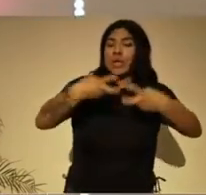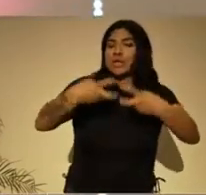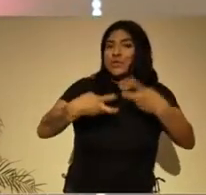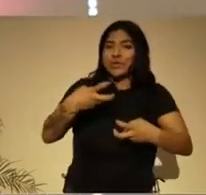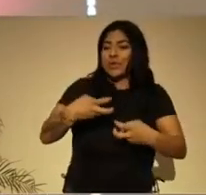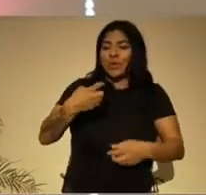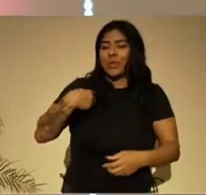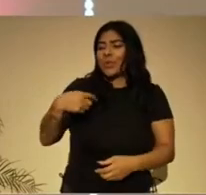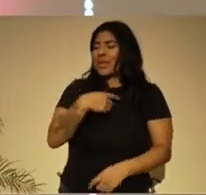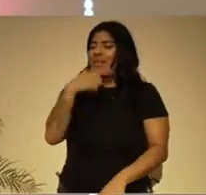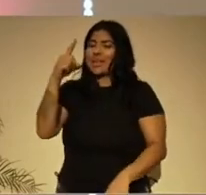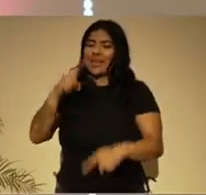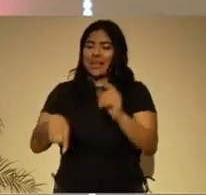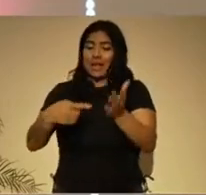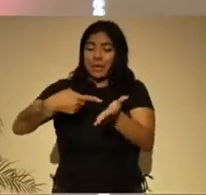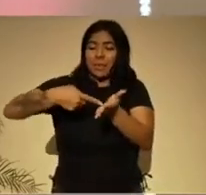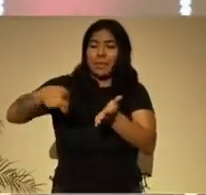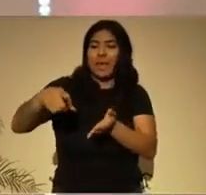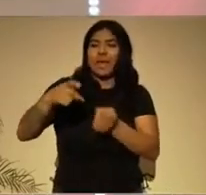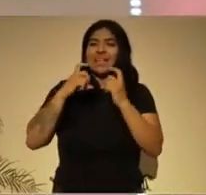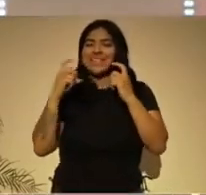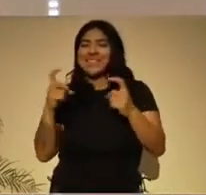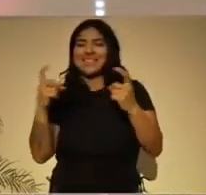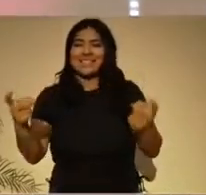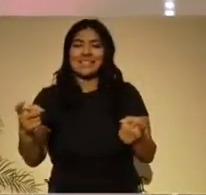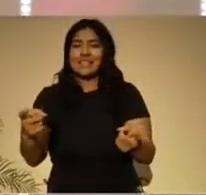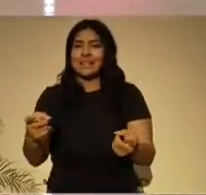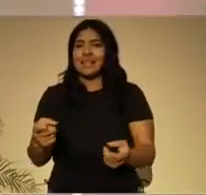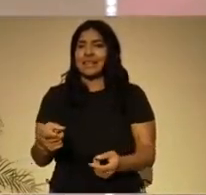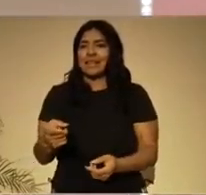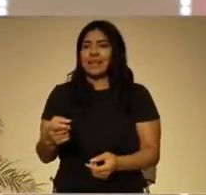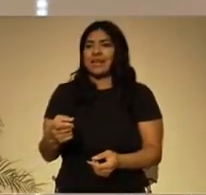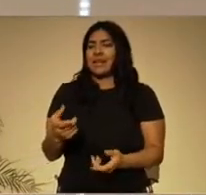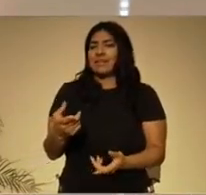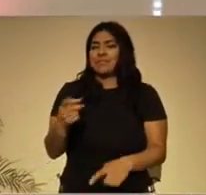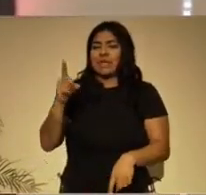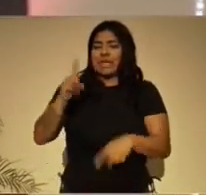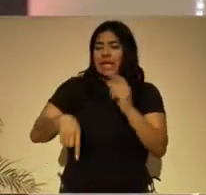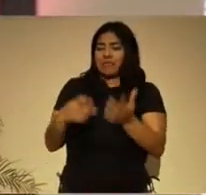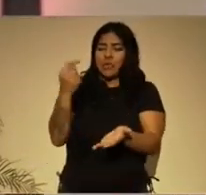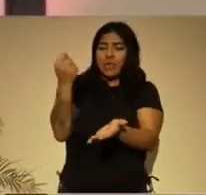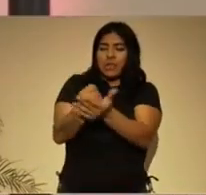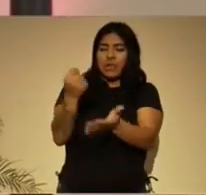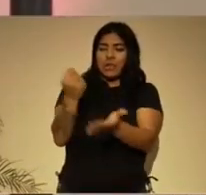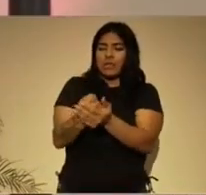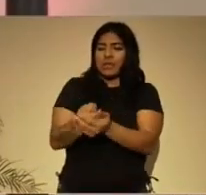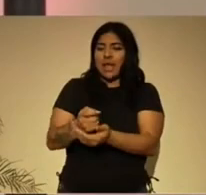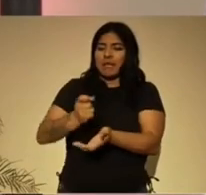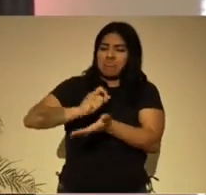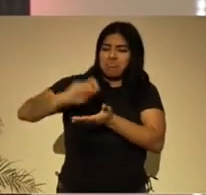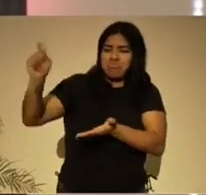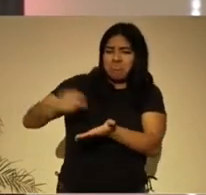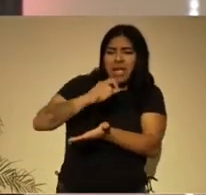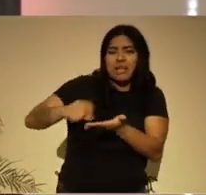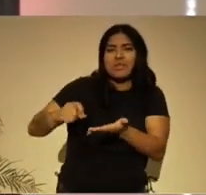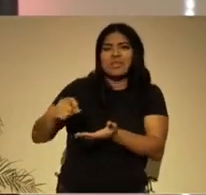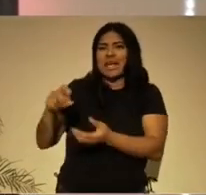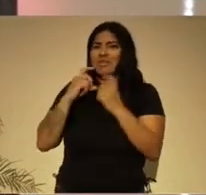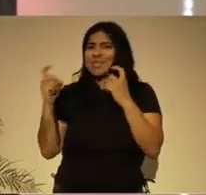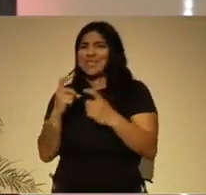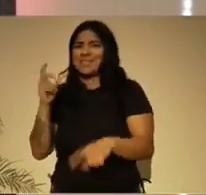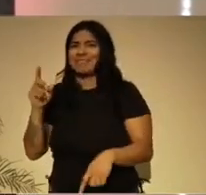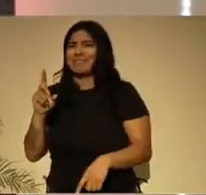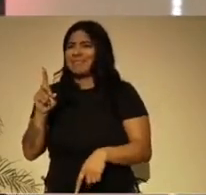we cannot pay out sin. We cannot do so much therapy that it outrights sin. We